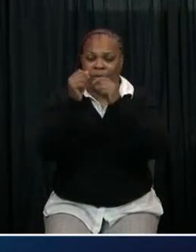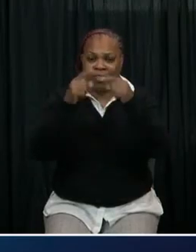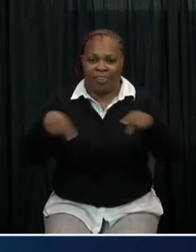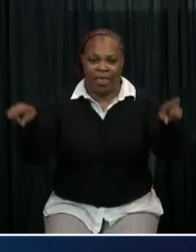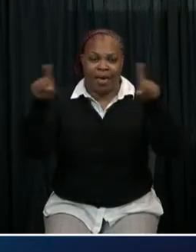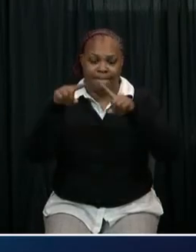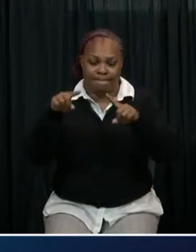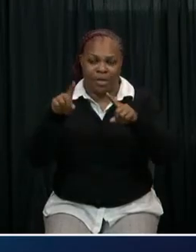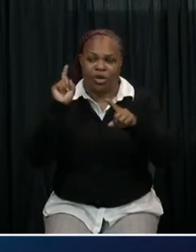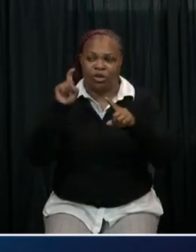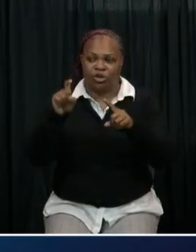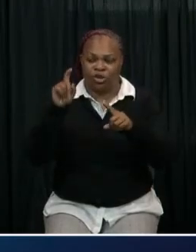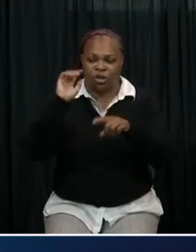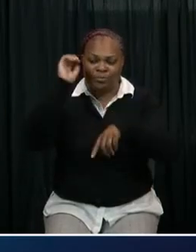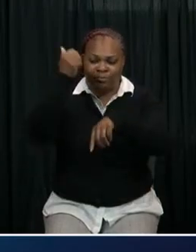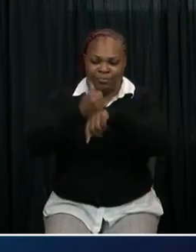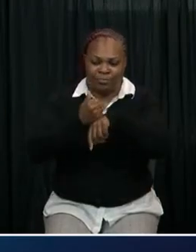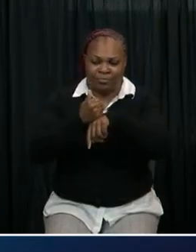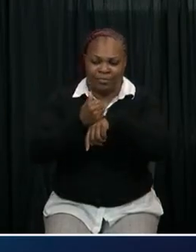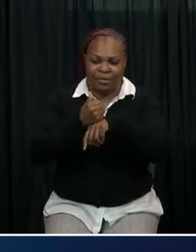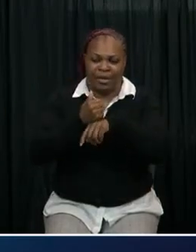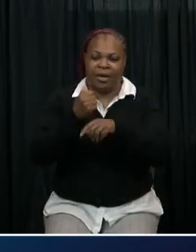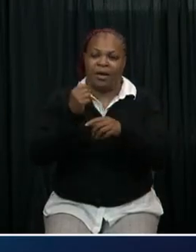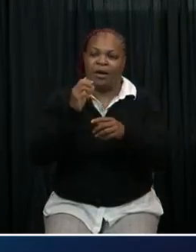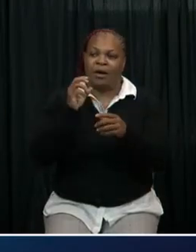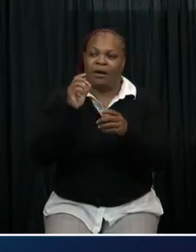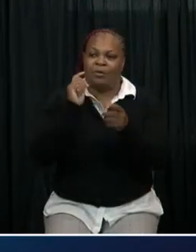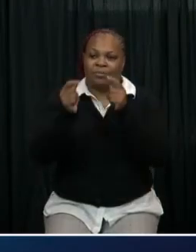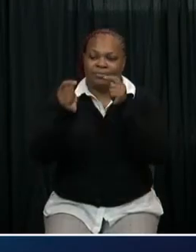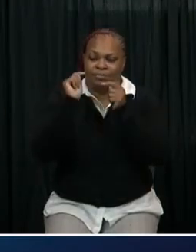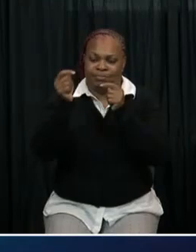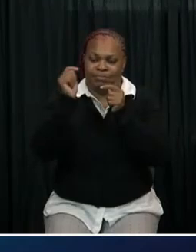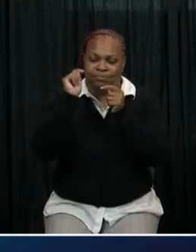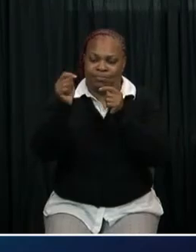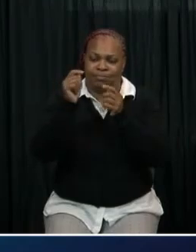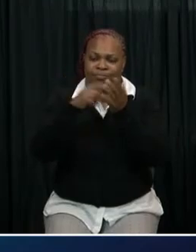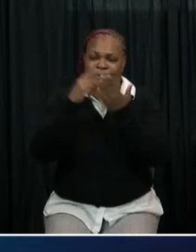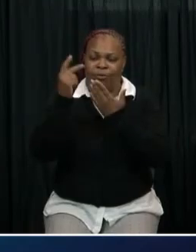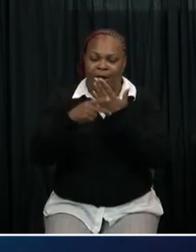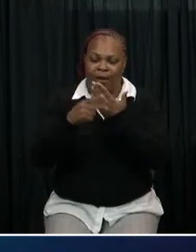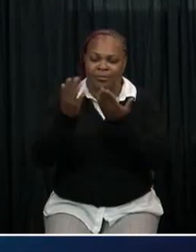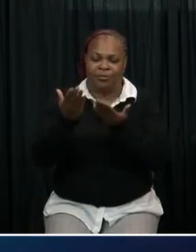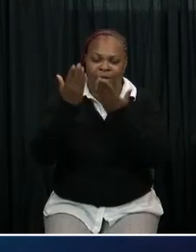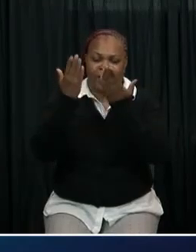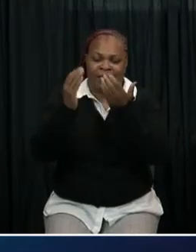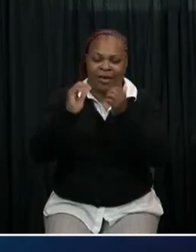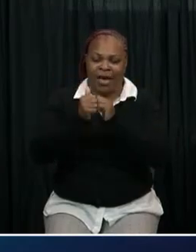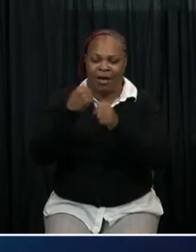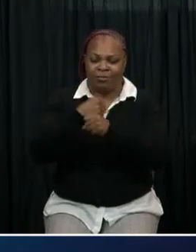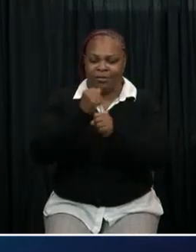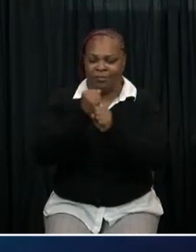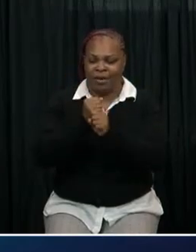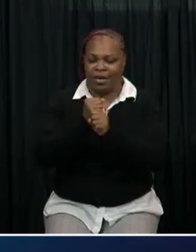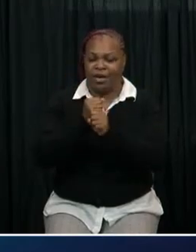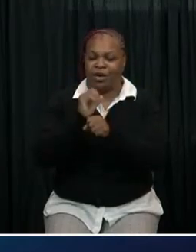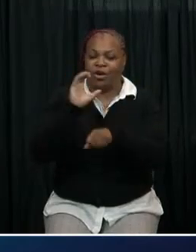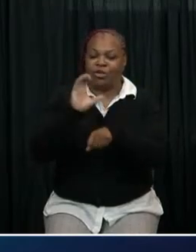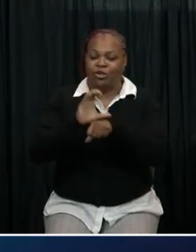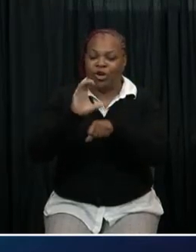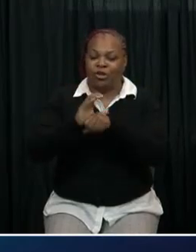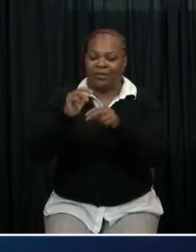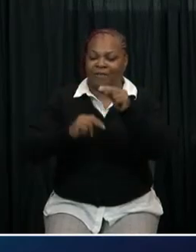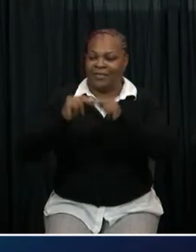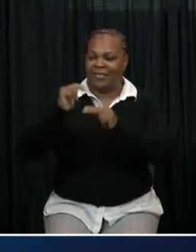It should create witnessing programs, recommend how to make church facilities